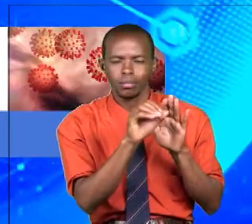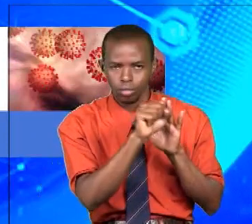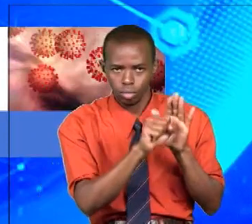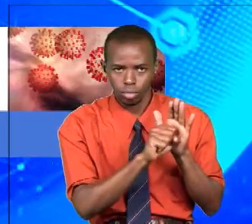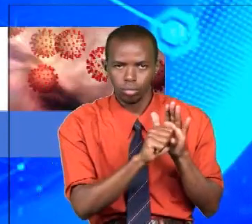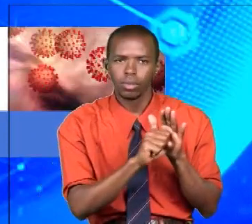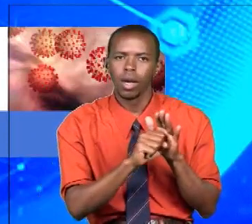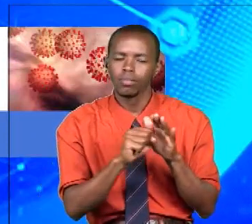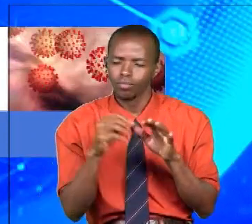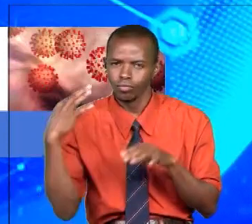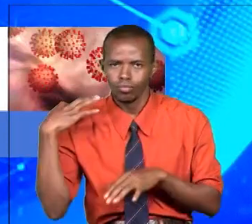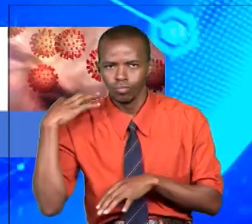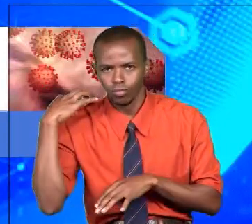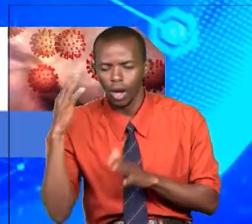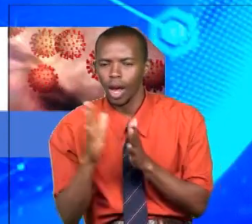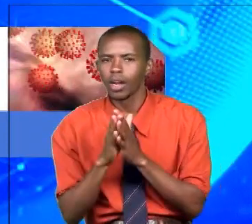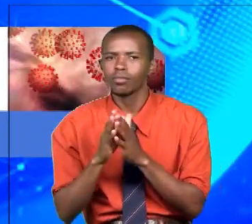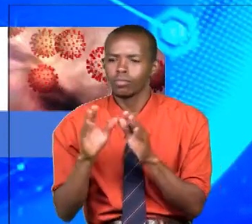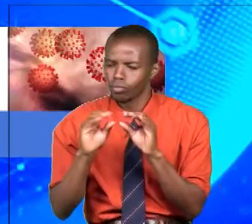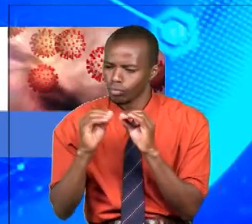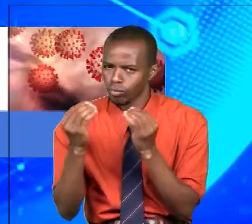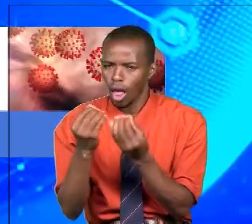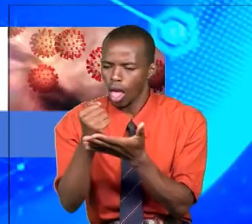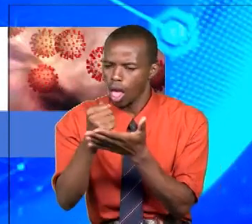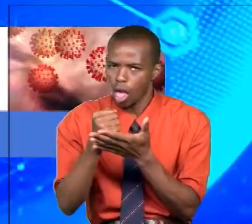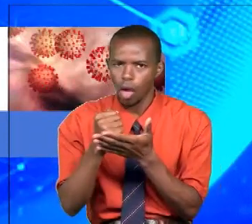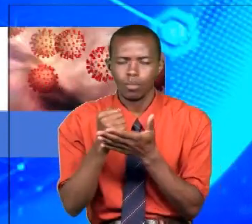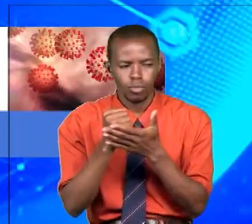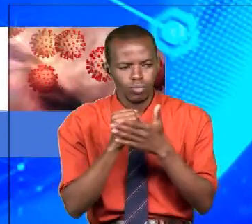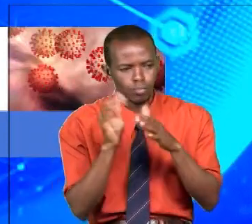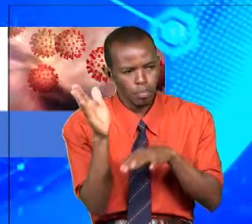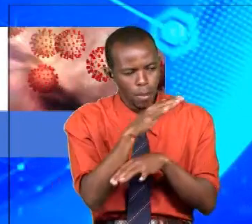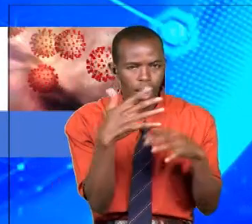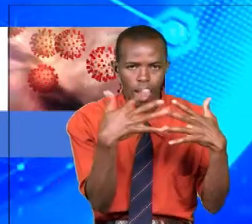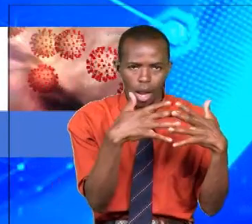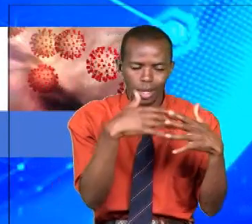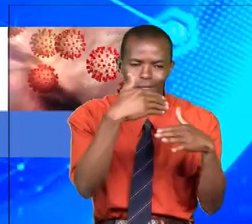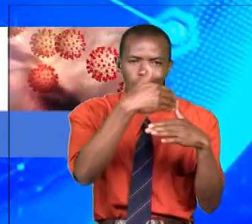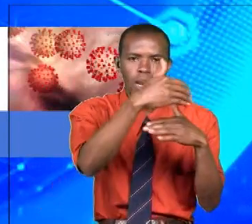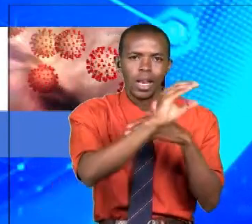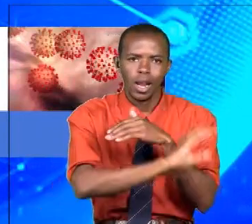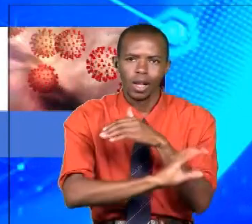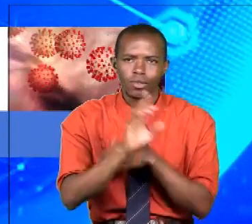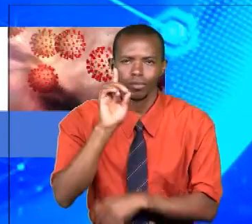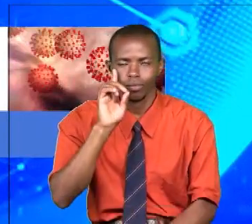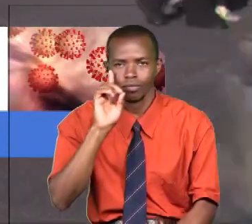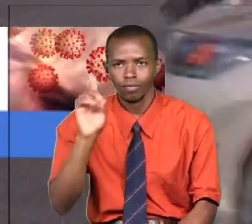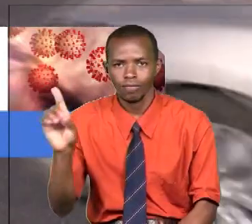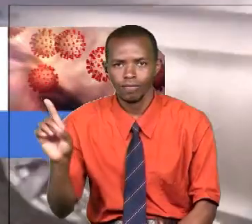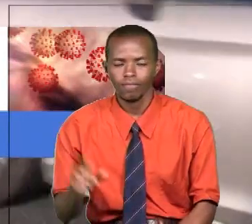and volunteers have been striving to help them get off the best of possible start in the next country. Take a look.